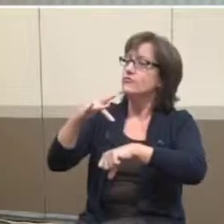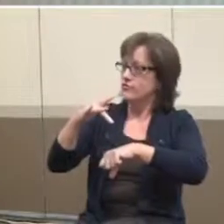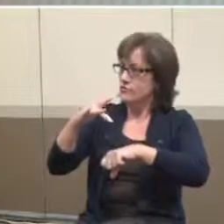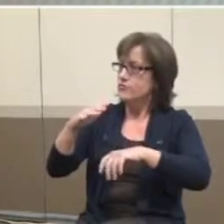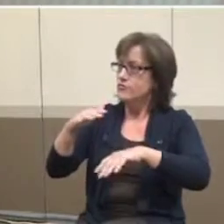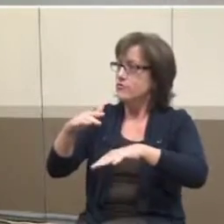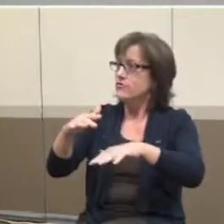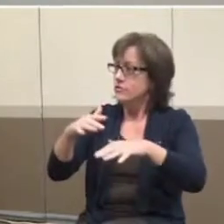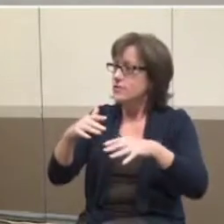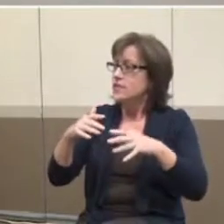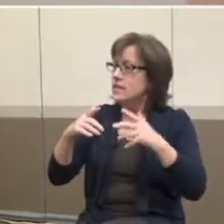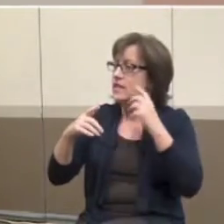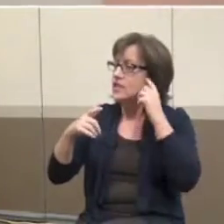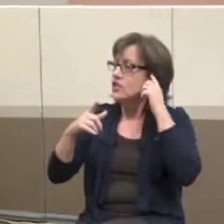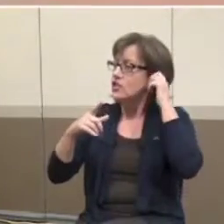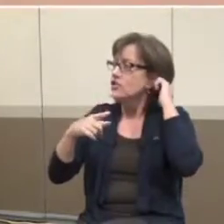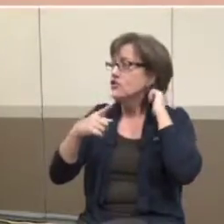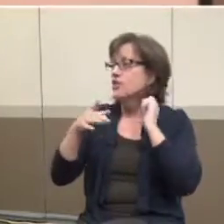how she